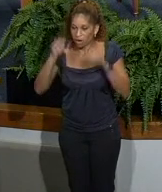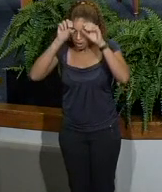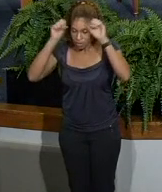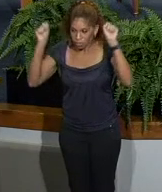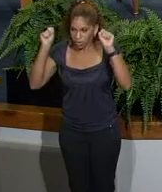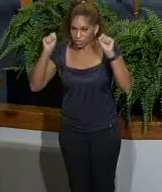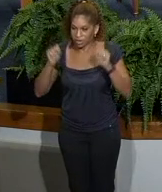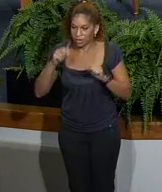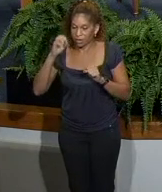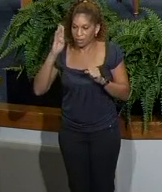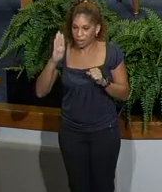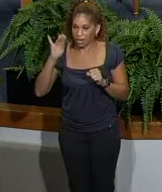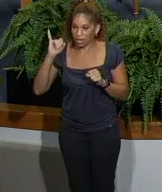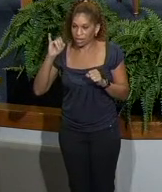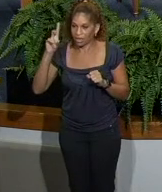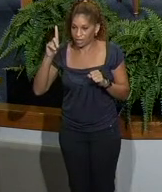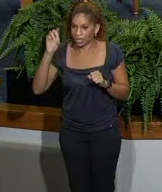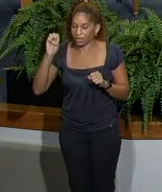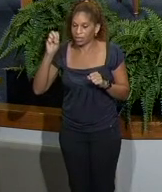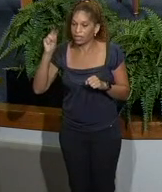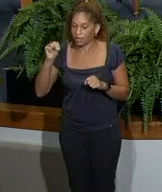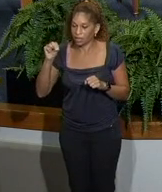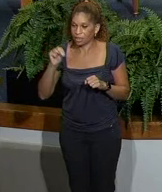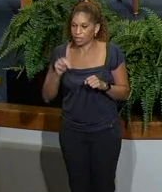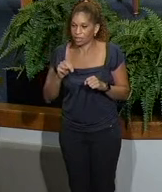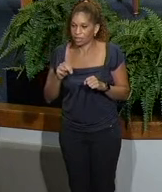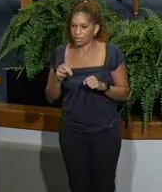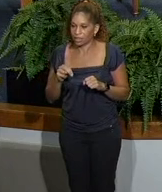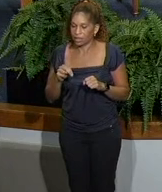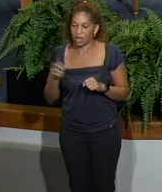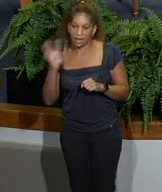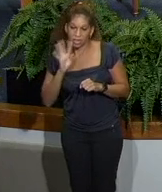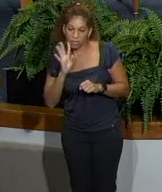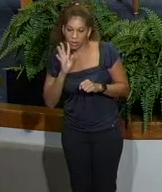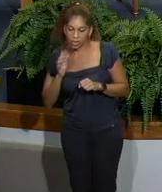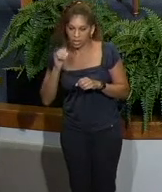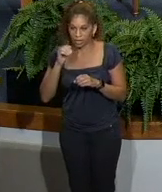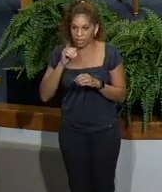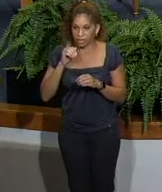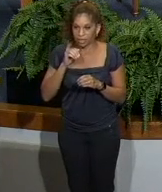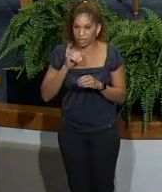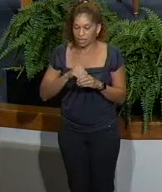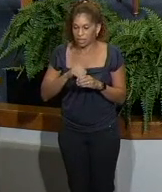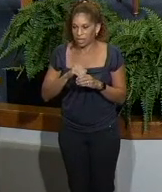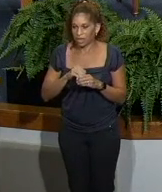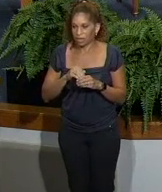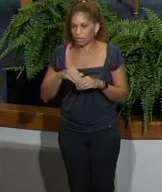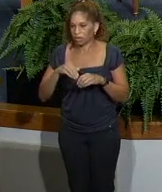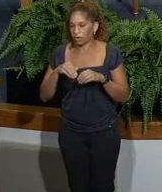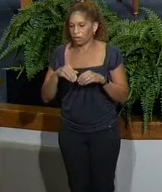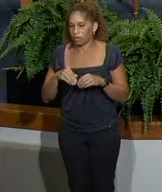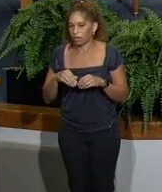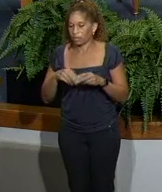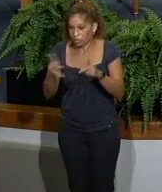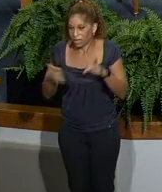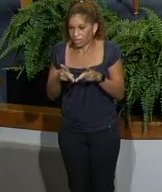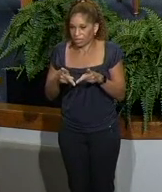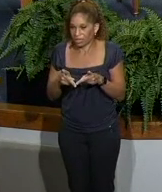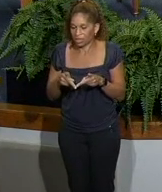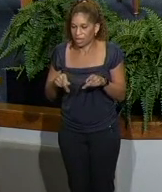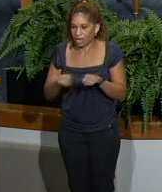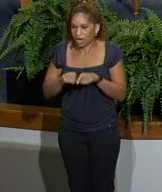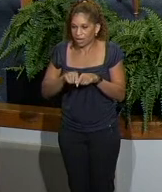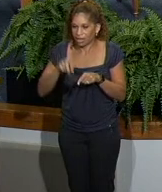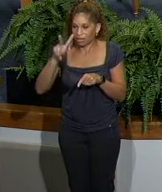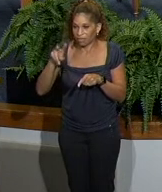Kamala Harris, and has spoken in renowned venues such as the Vatican and